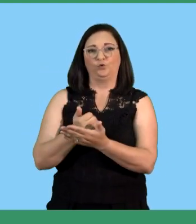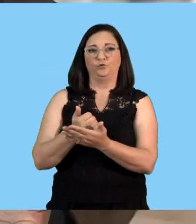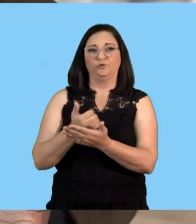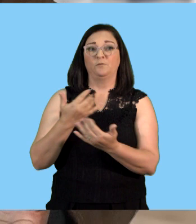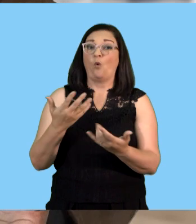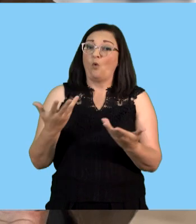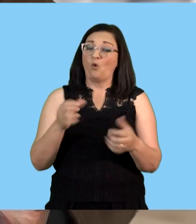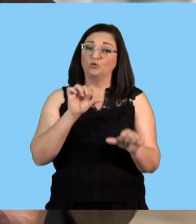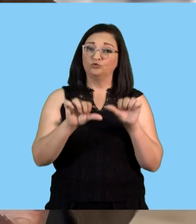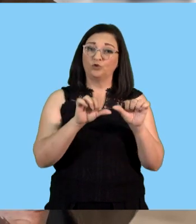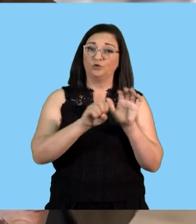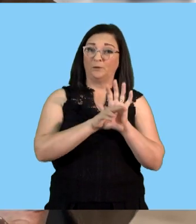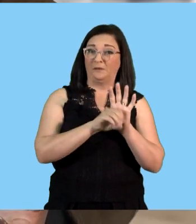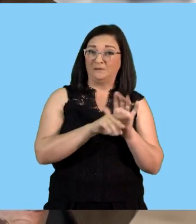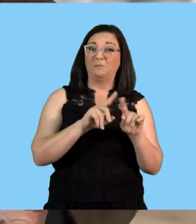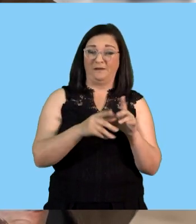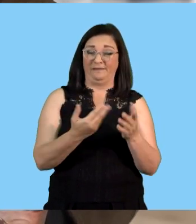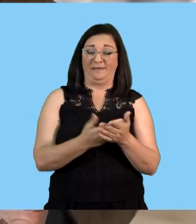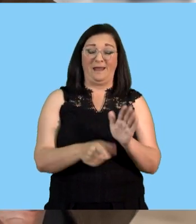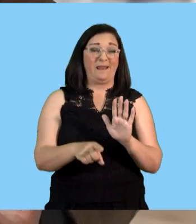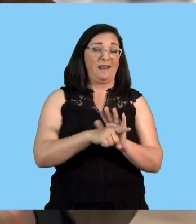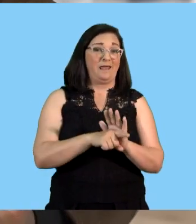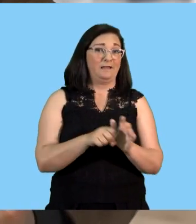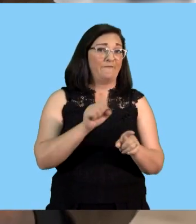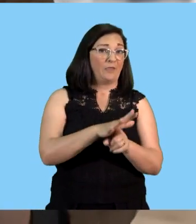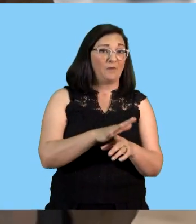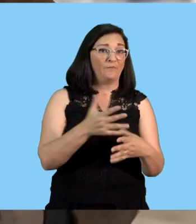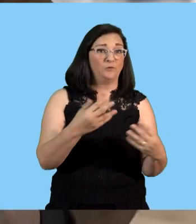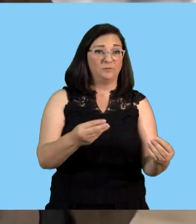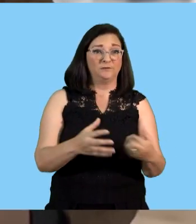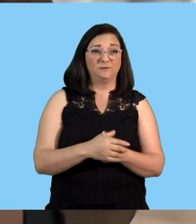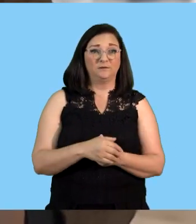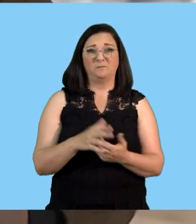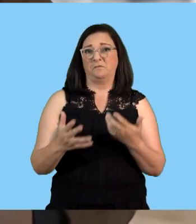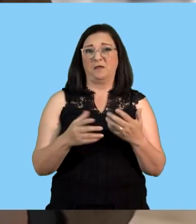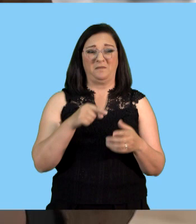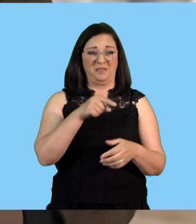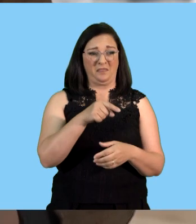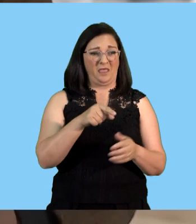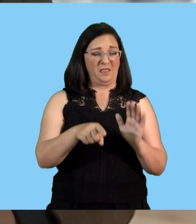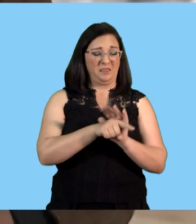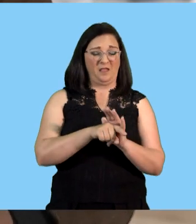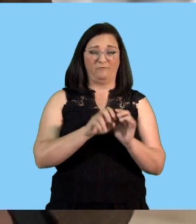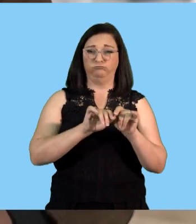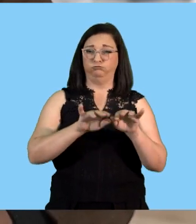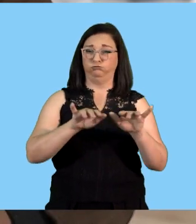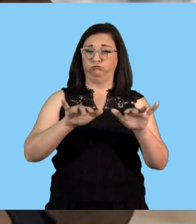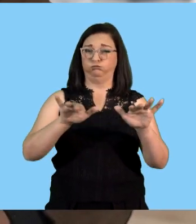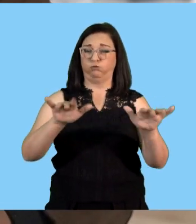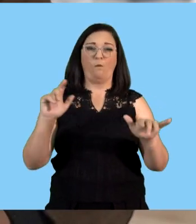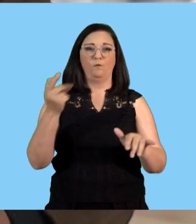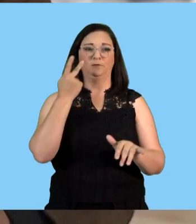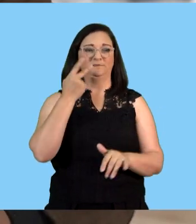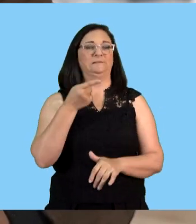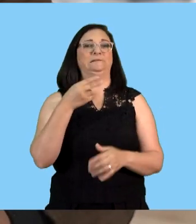medias, which has got a negative impact on our business because now it can trend and everybody will now know that our business is known for